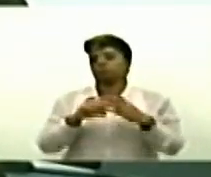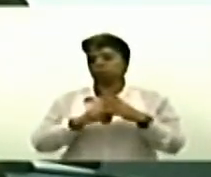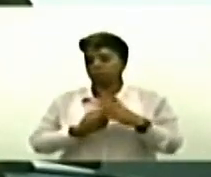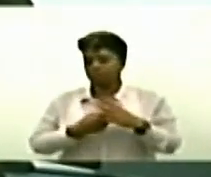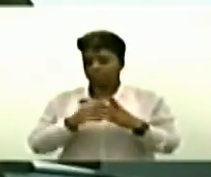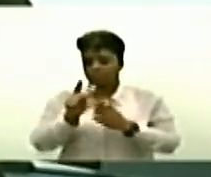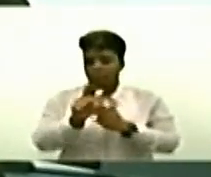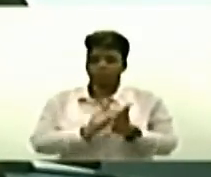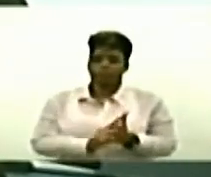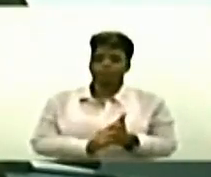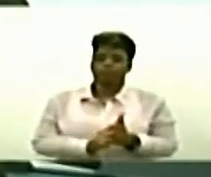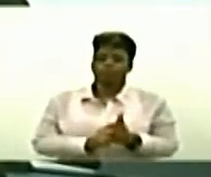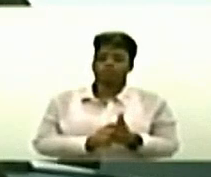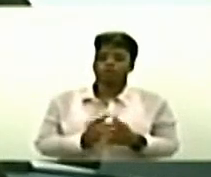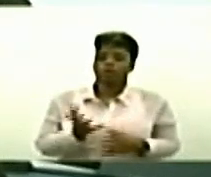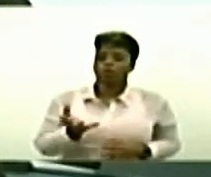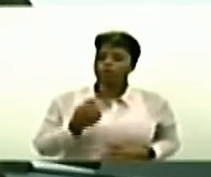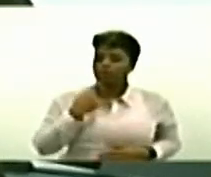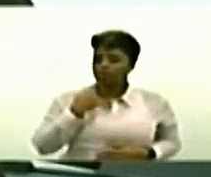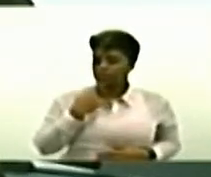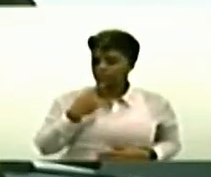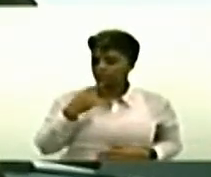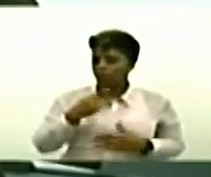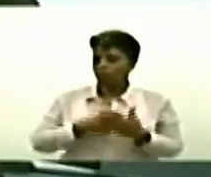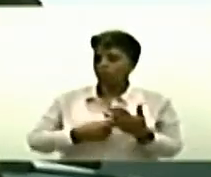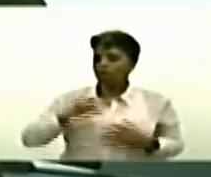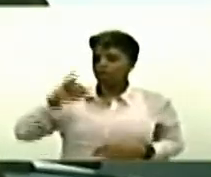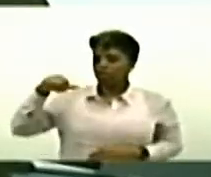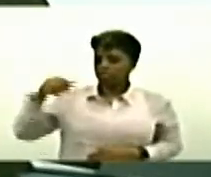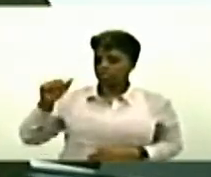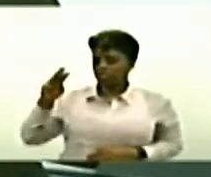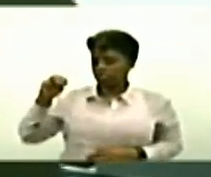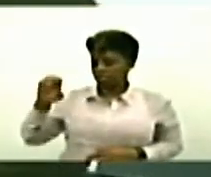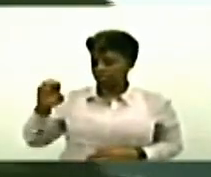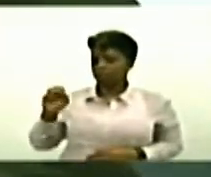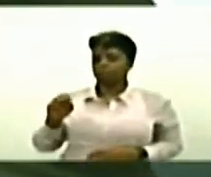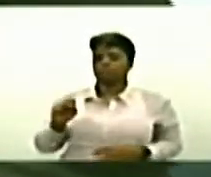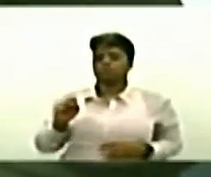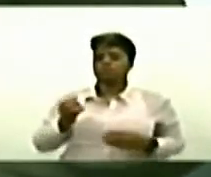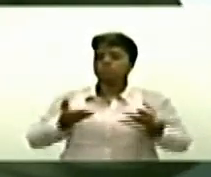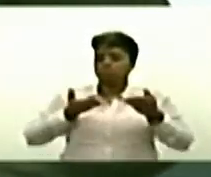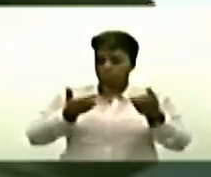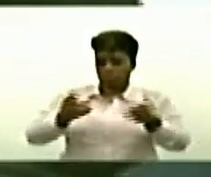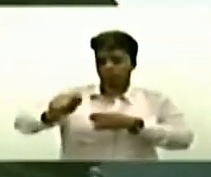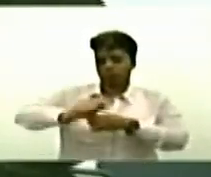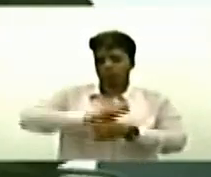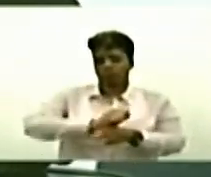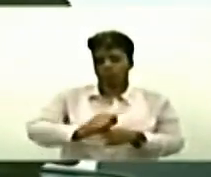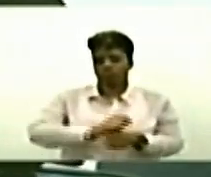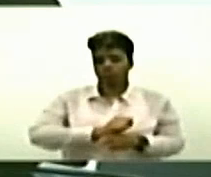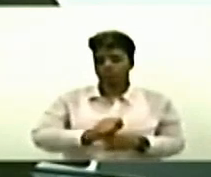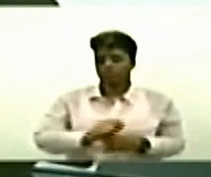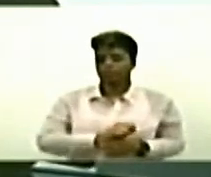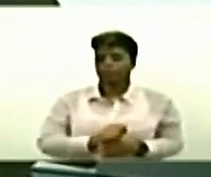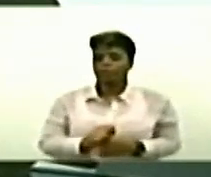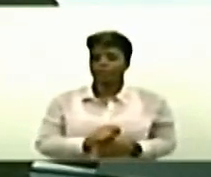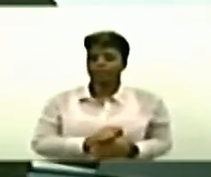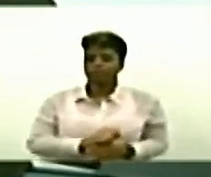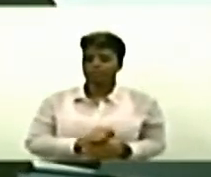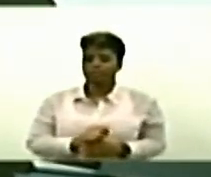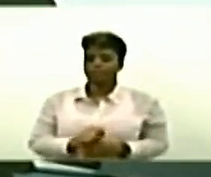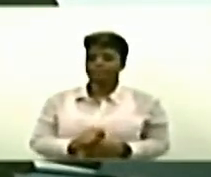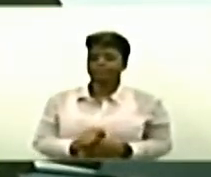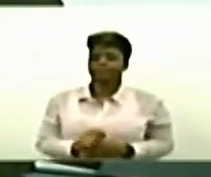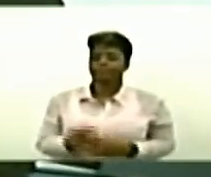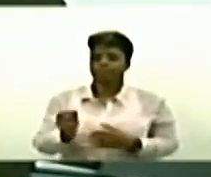I really want to single out Senator James' suggestion of training in respect to just their written